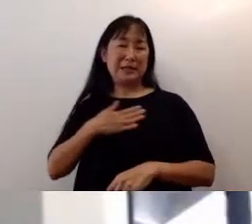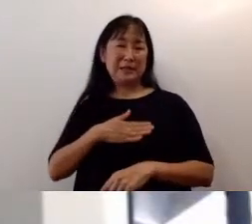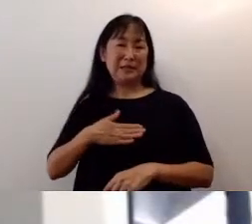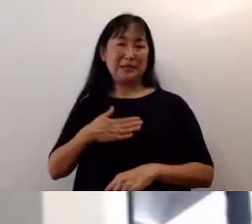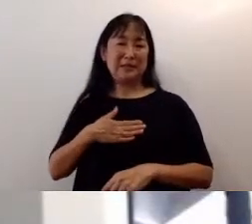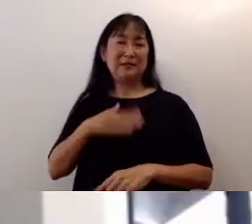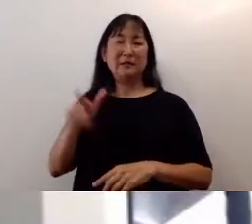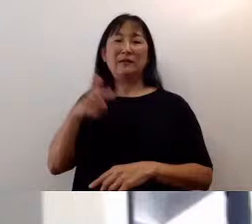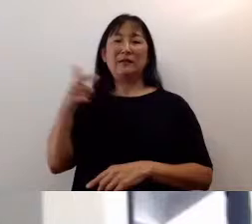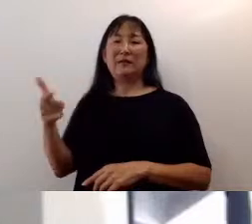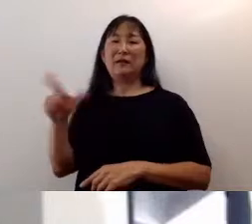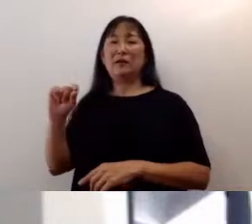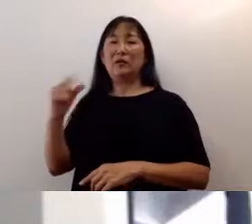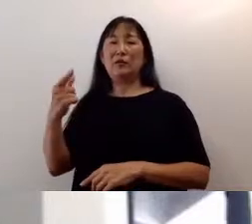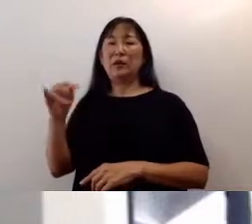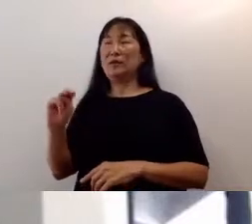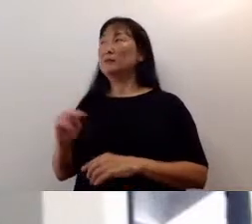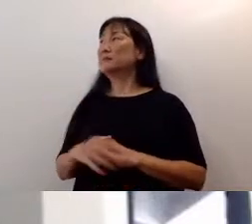Logan.